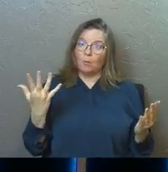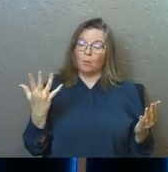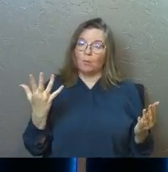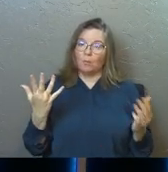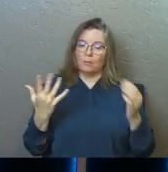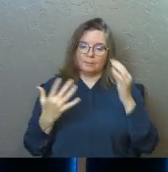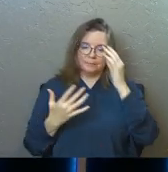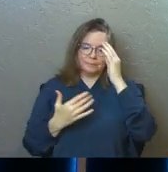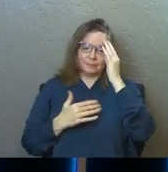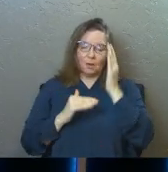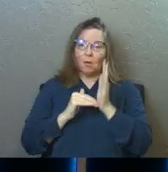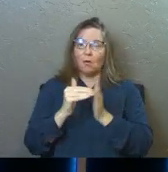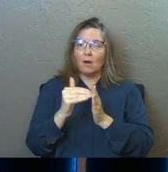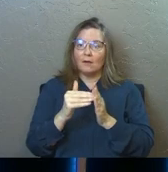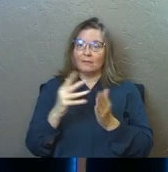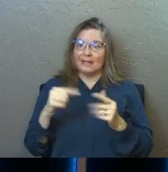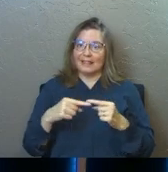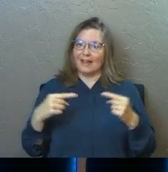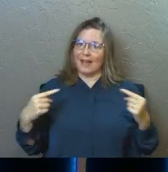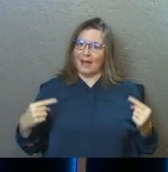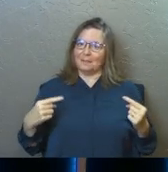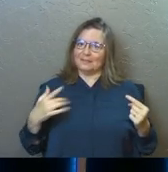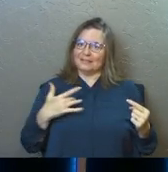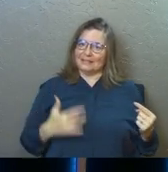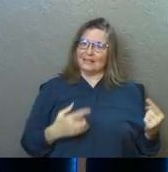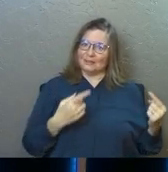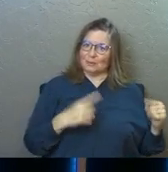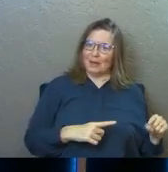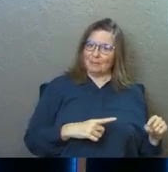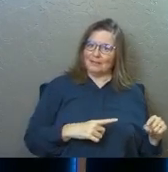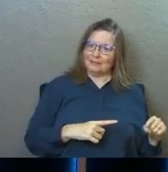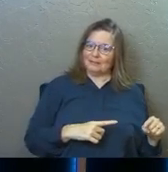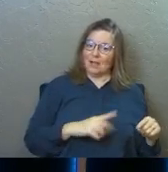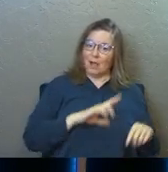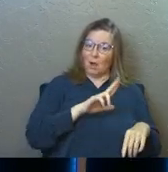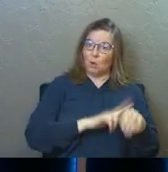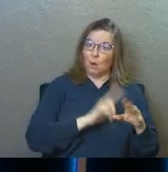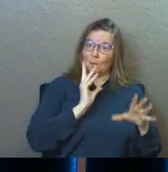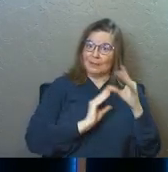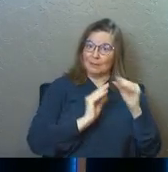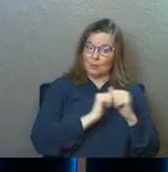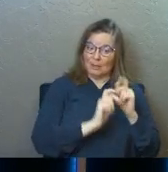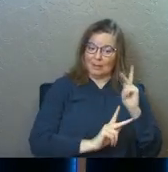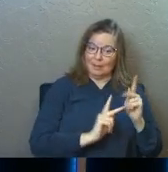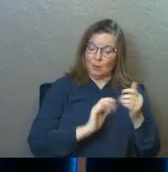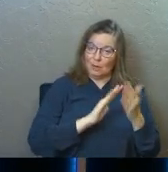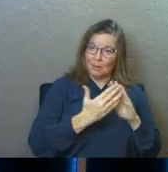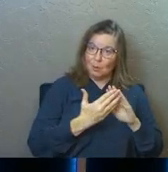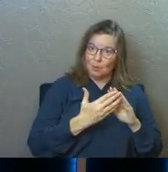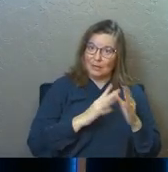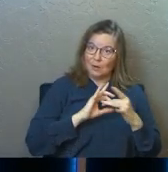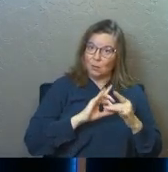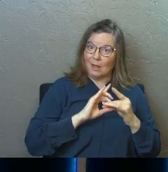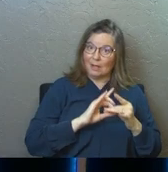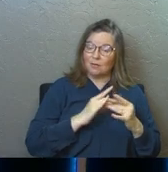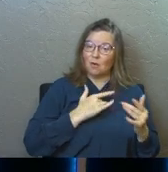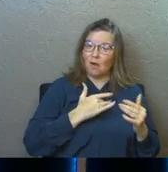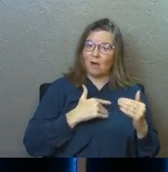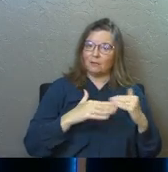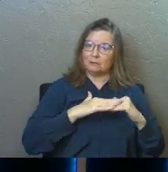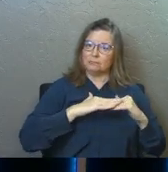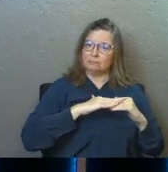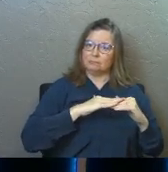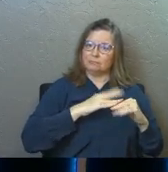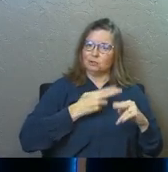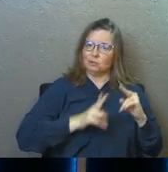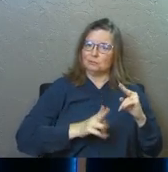would be. Oftentimes, the opposite is the frequent experience. Our normal experience with people, with community, and in relationship is often much